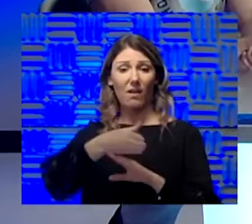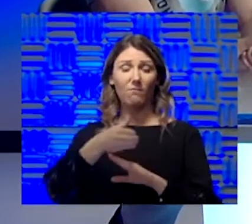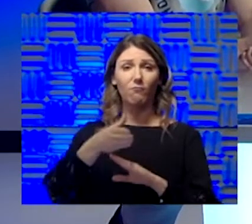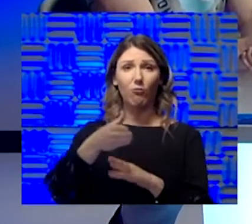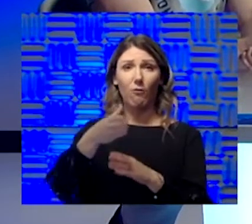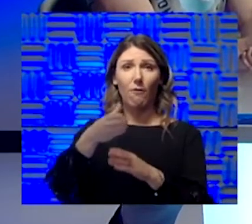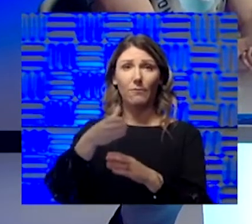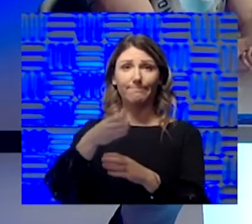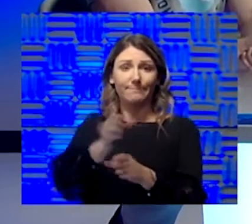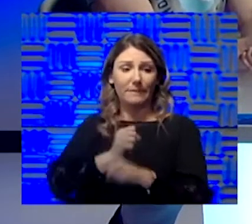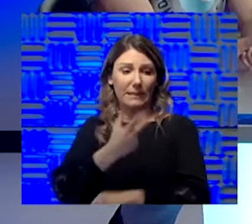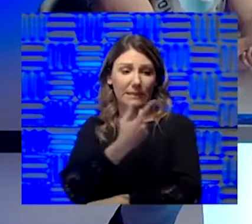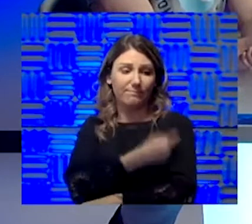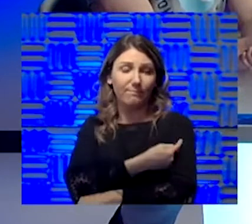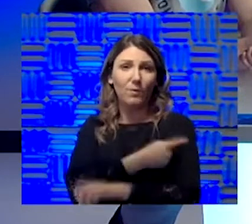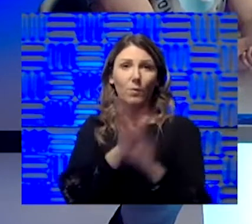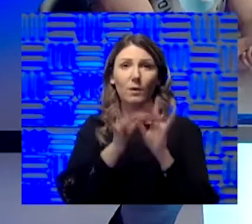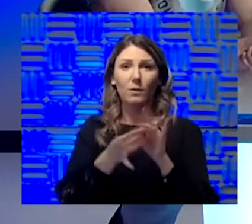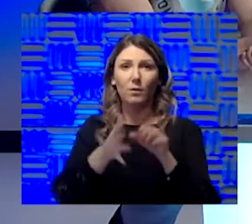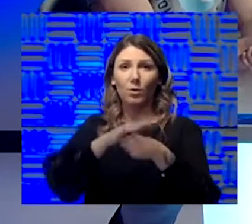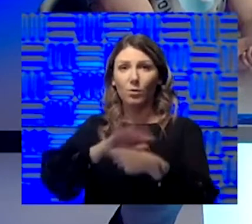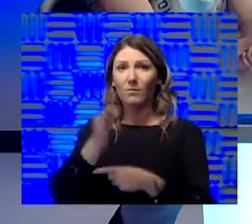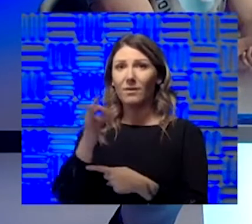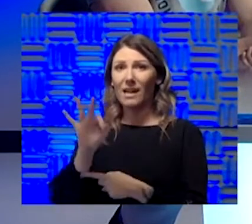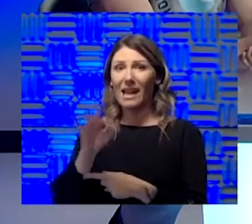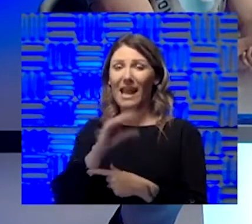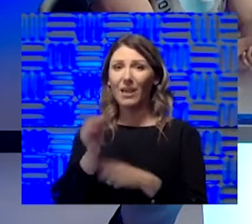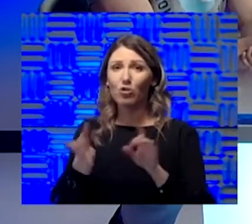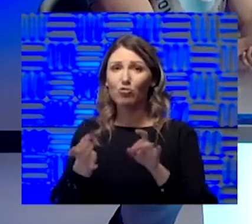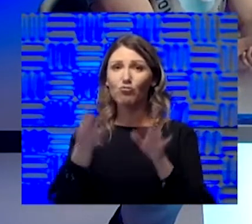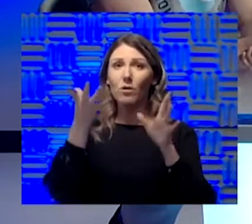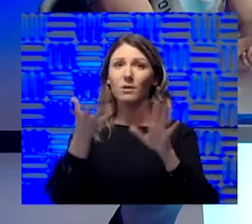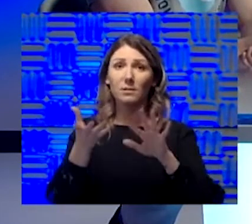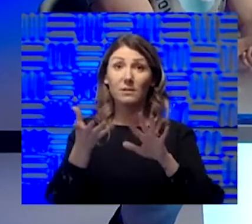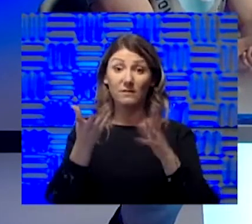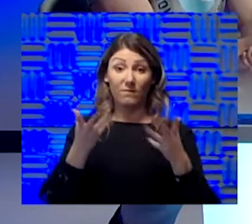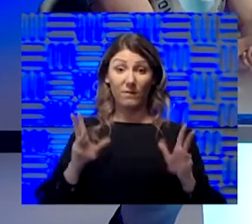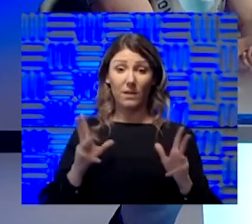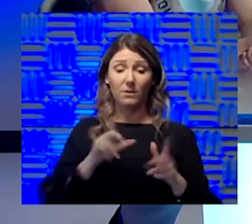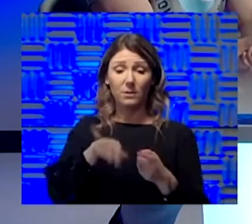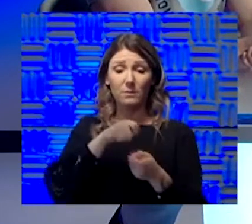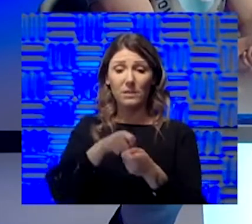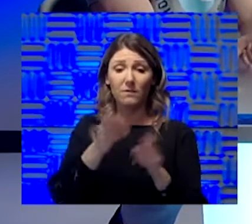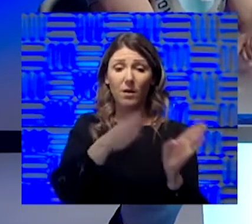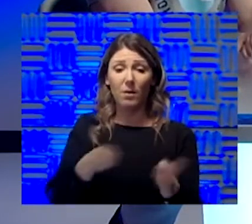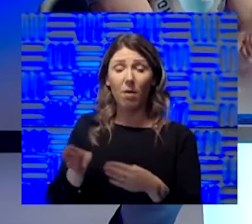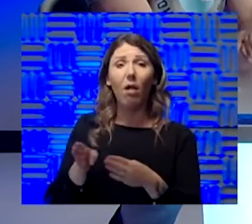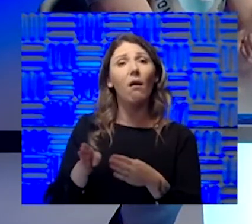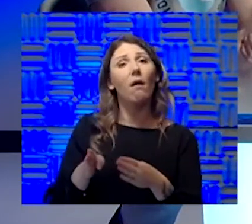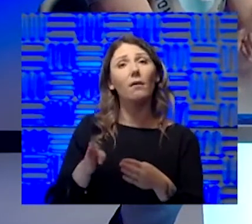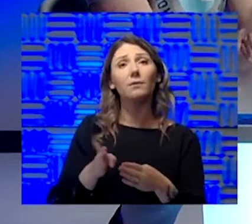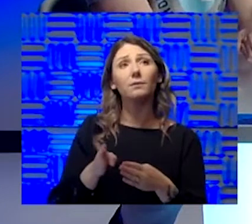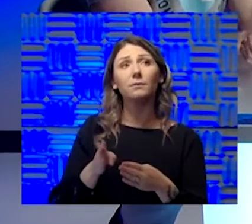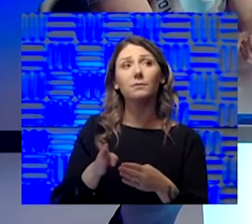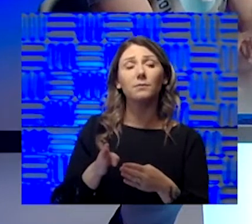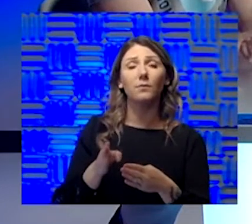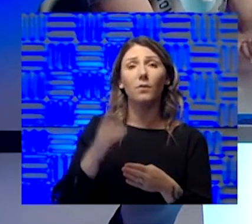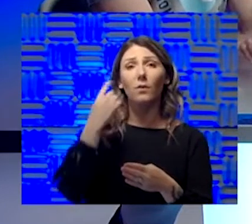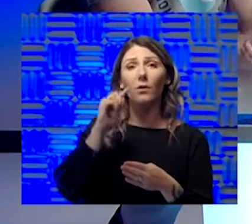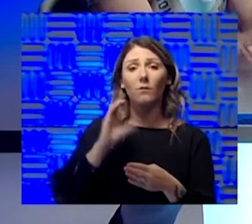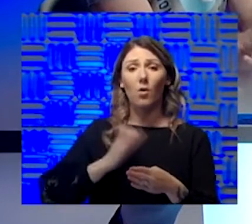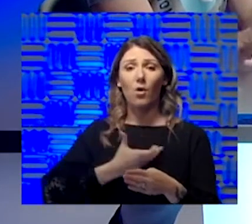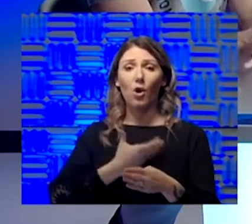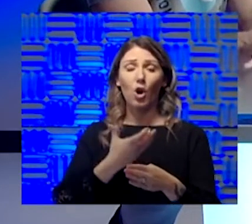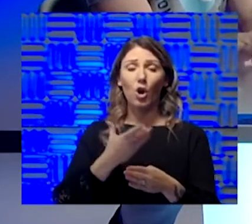vaccine for COVID-19 and the crisis is over, are there specific plans being made so our state